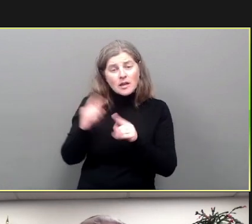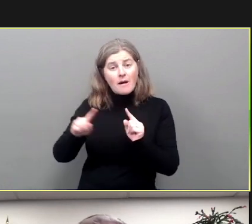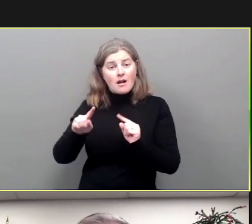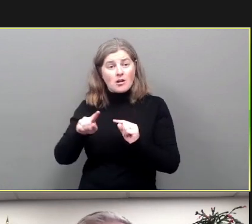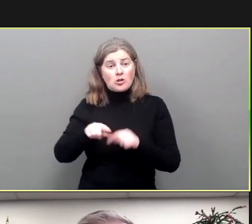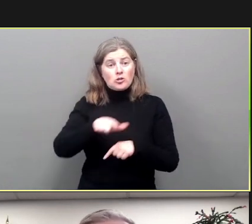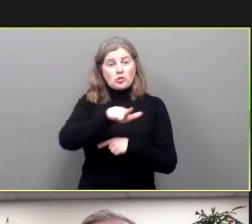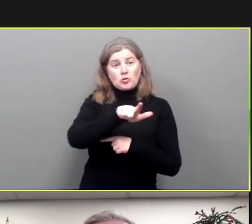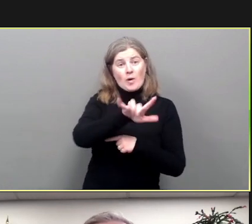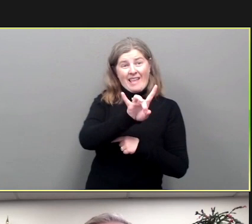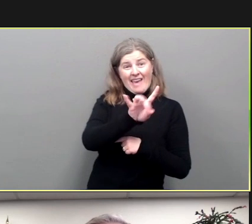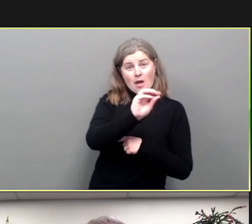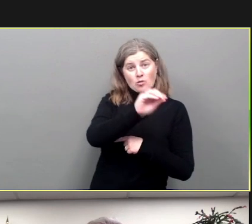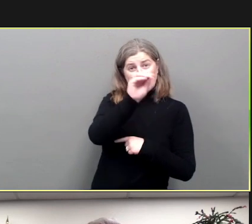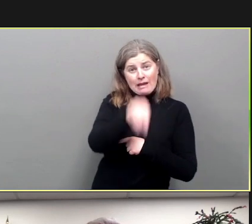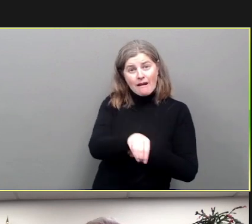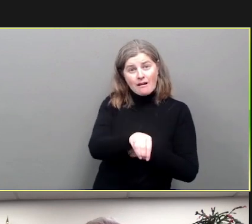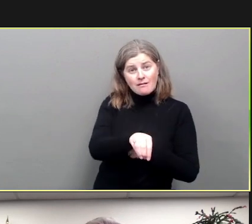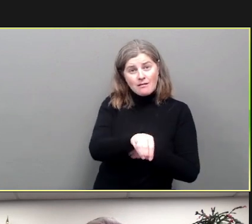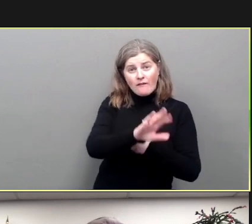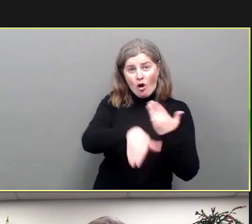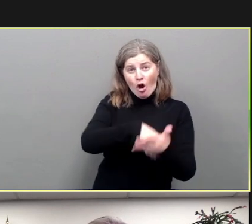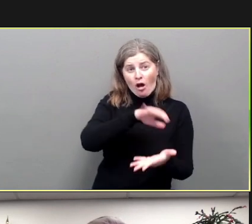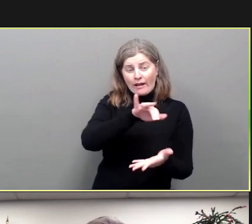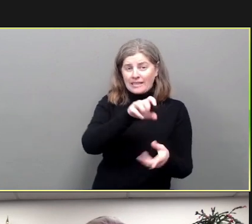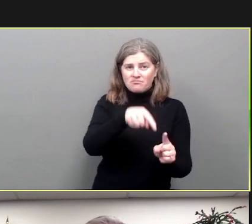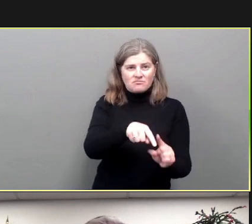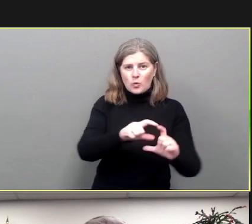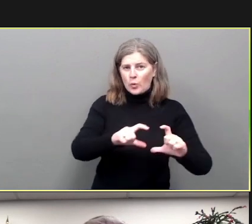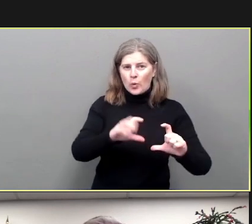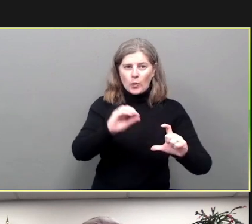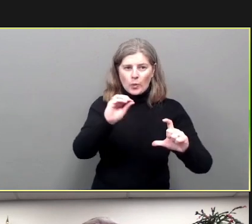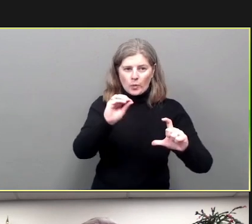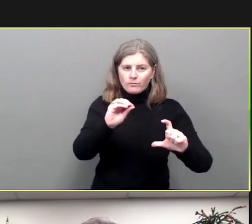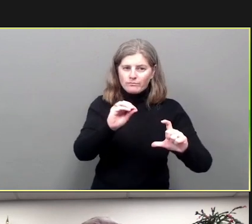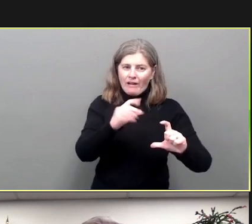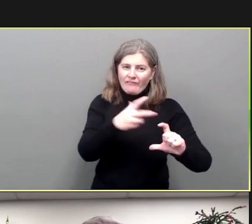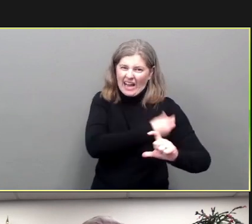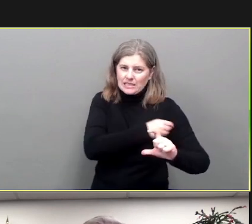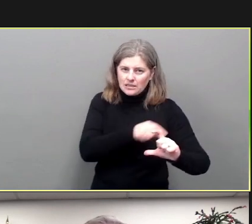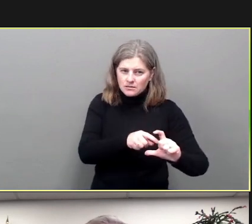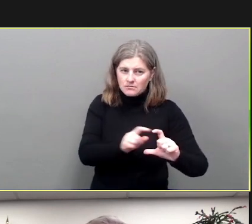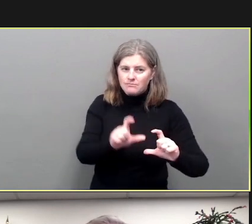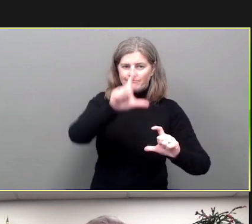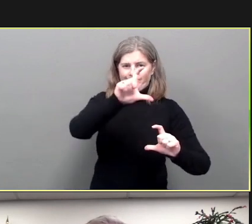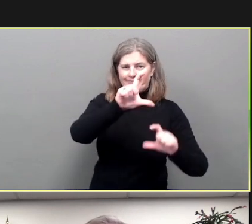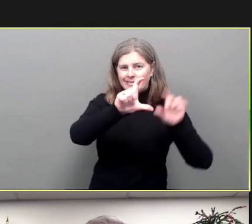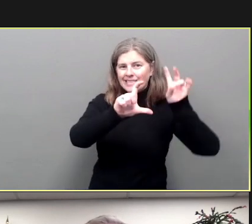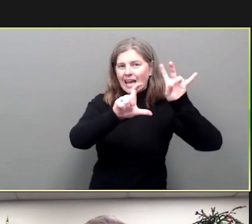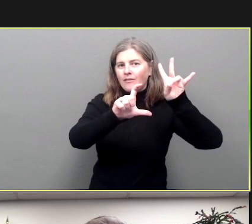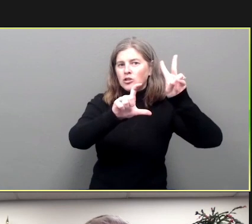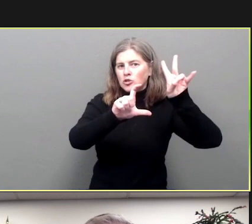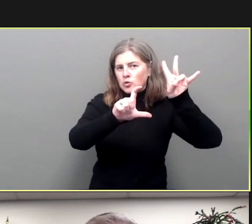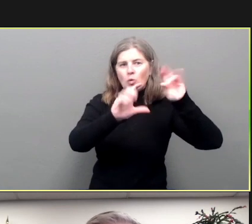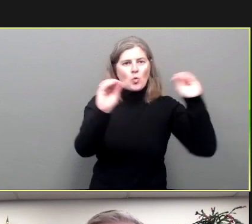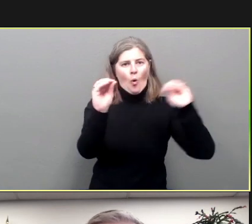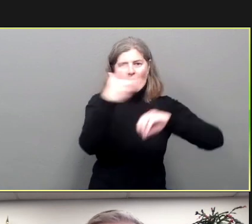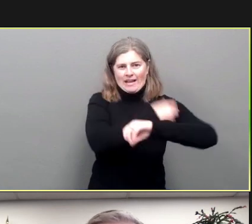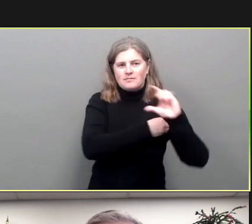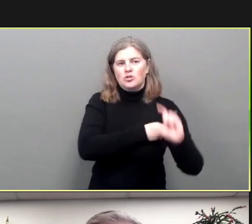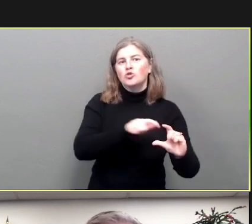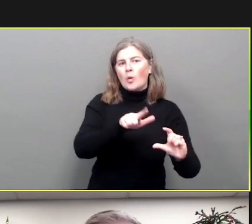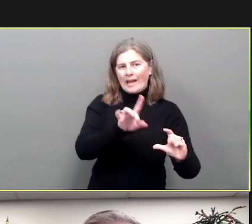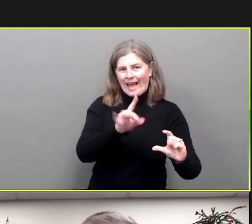cases, a little lower than last week, being in unvaccinated people. Still, no question that the unvaccinated